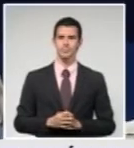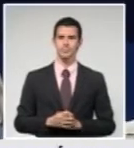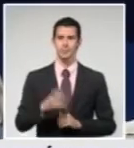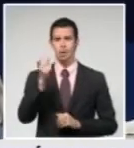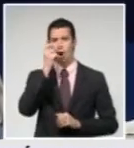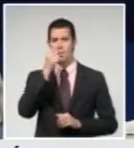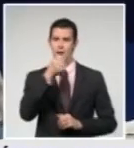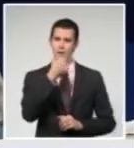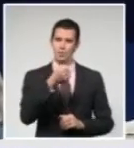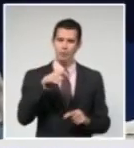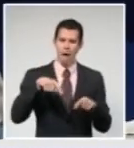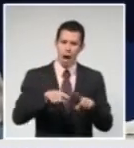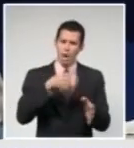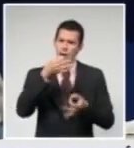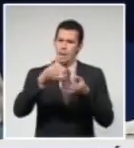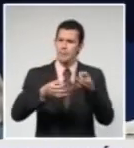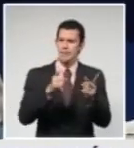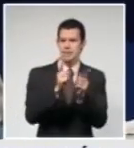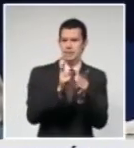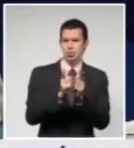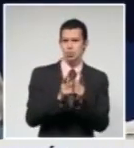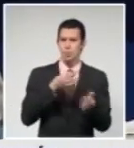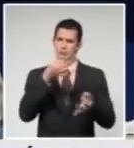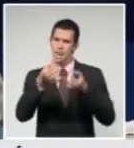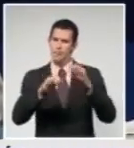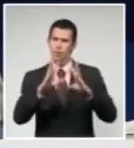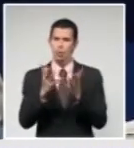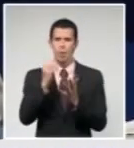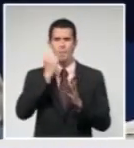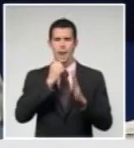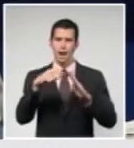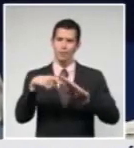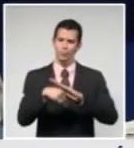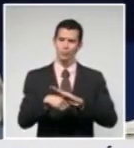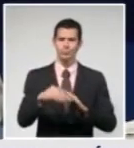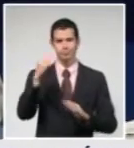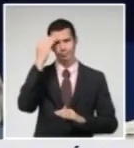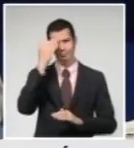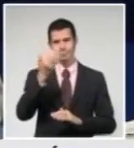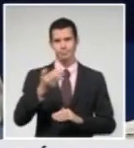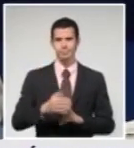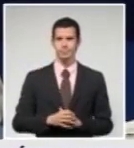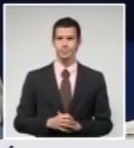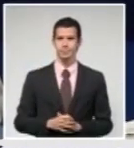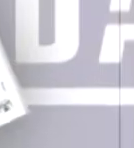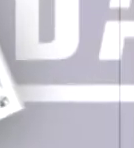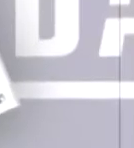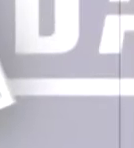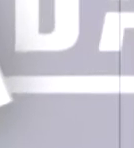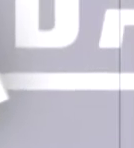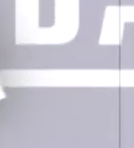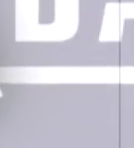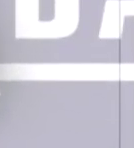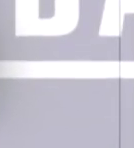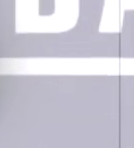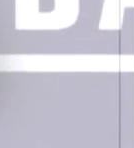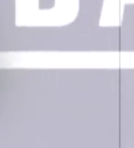the information we have on the behavior of the pandemic in Cuba and the world.